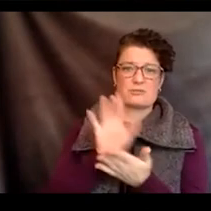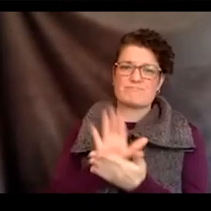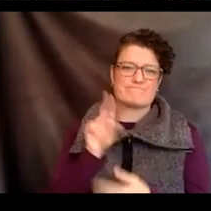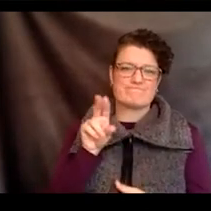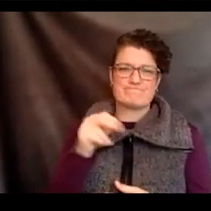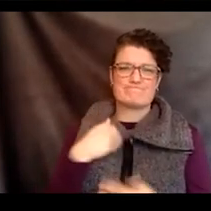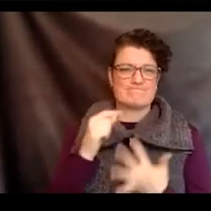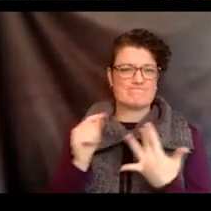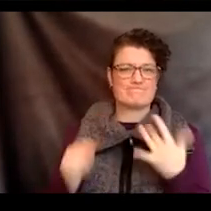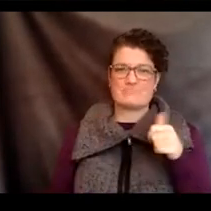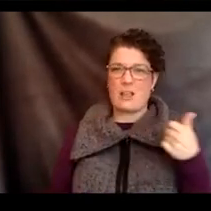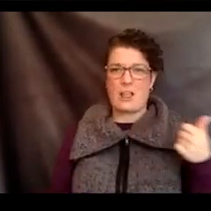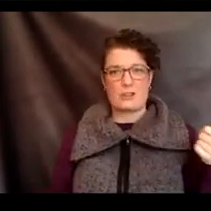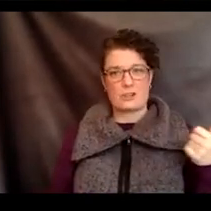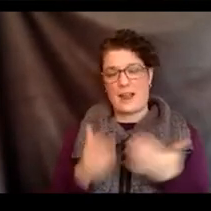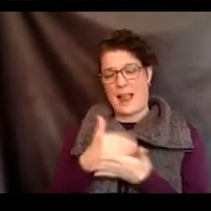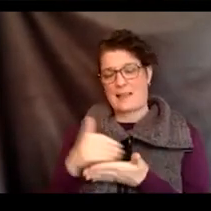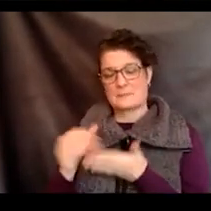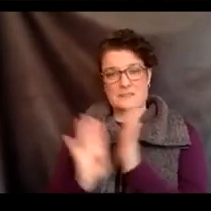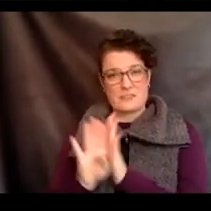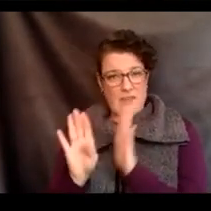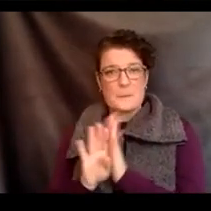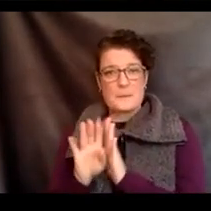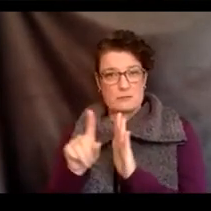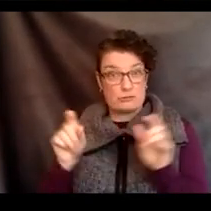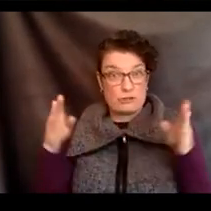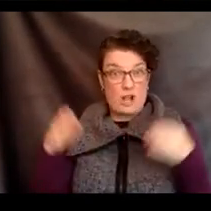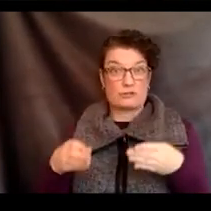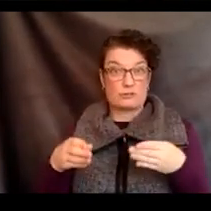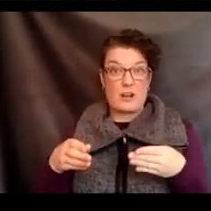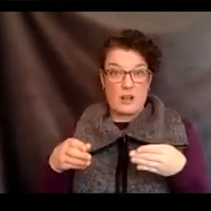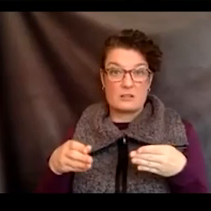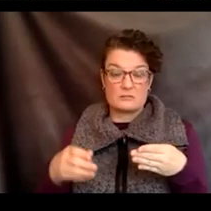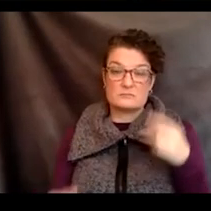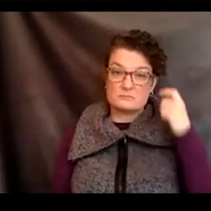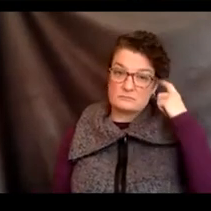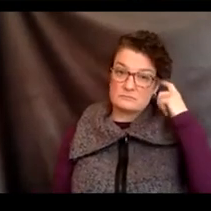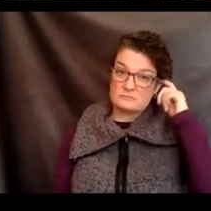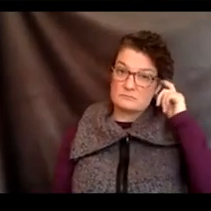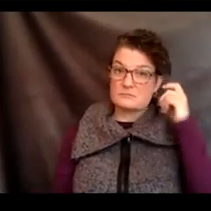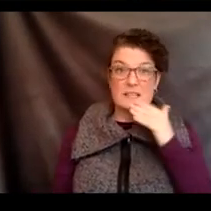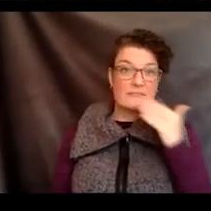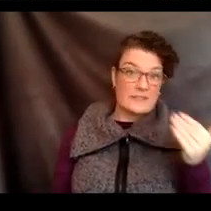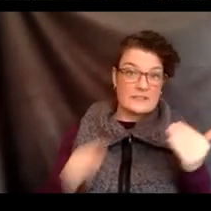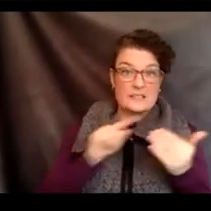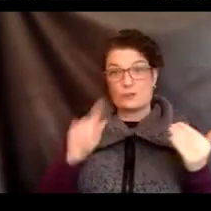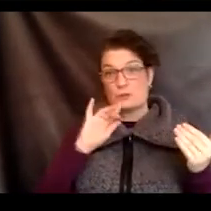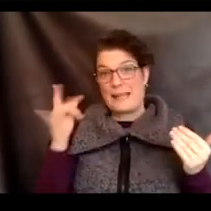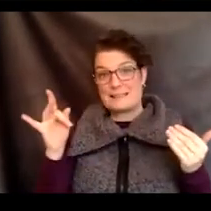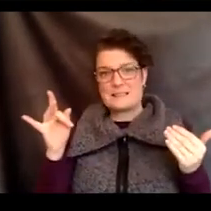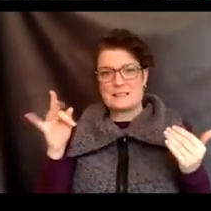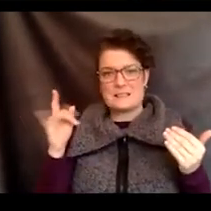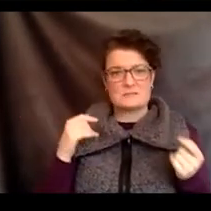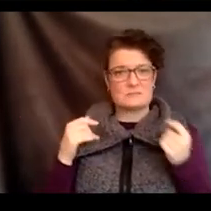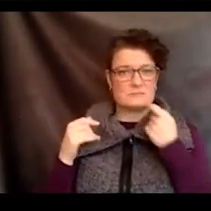other aspects of development that you should be concentrating on when you're, you know, 15 through 18 years old. I mean, I think you